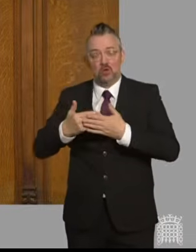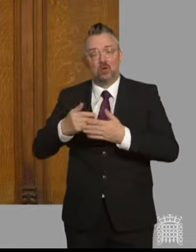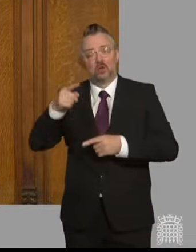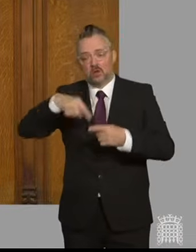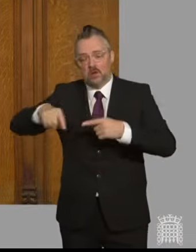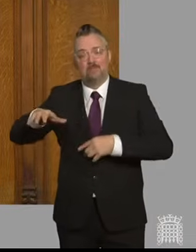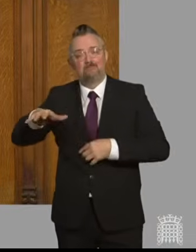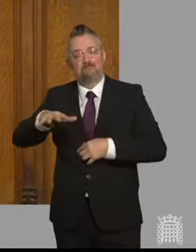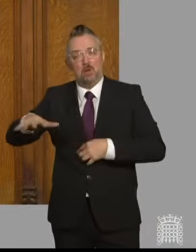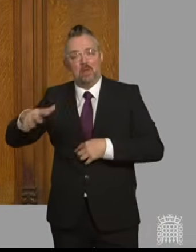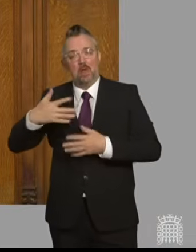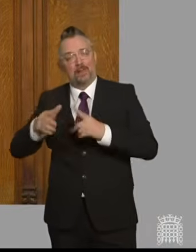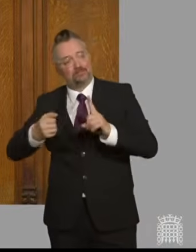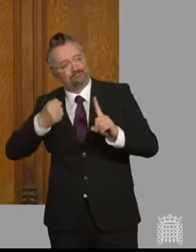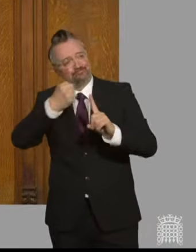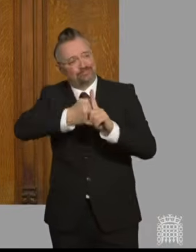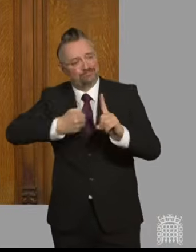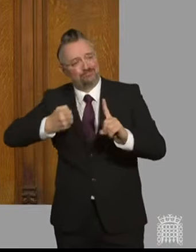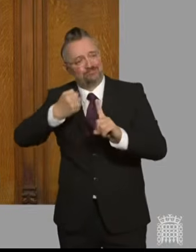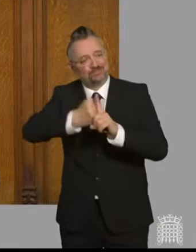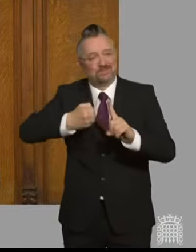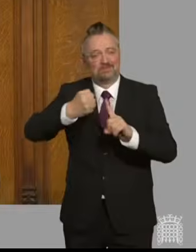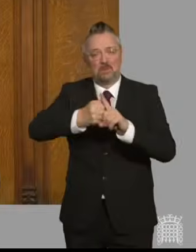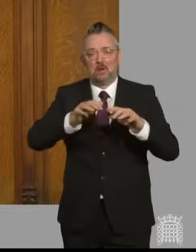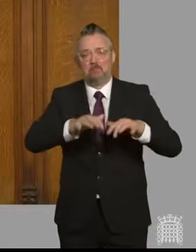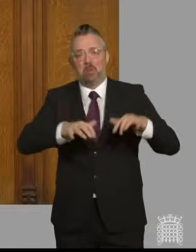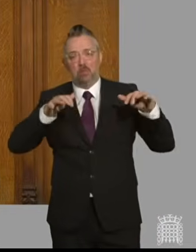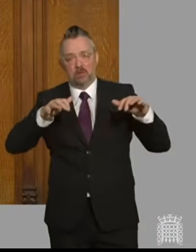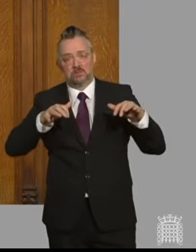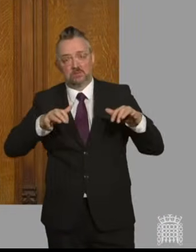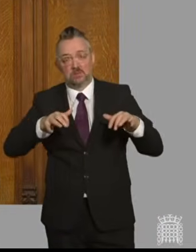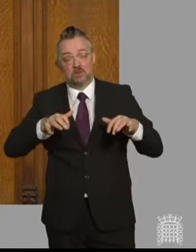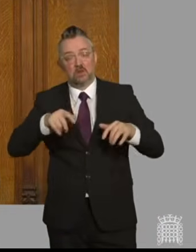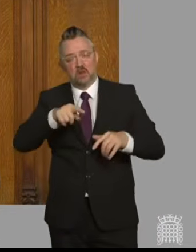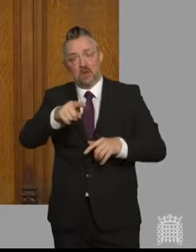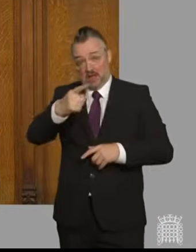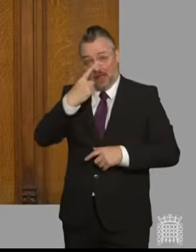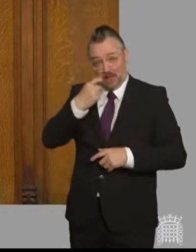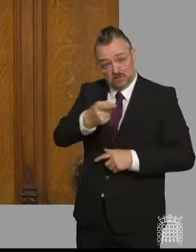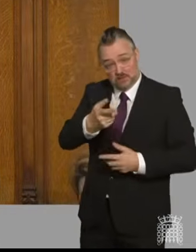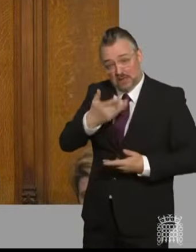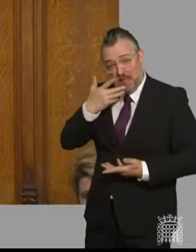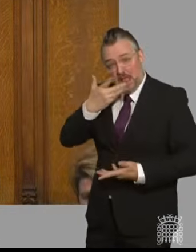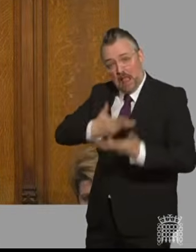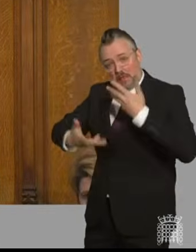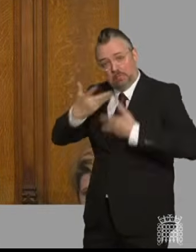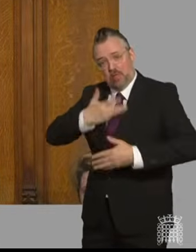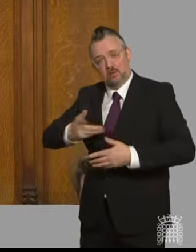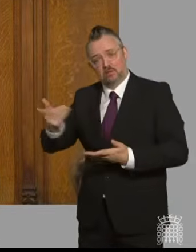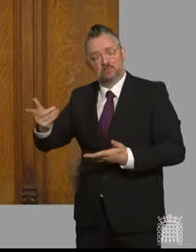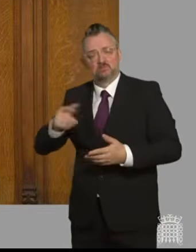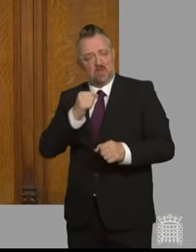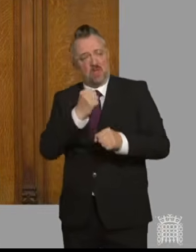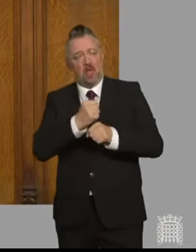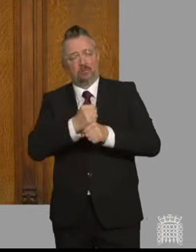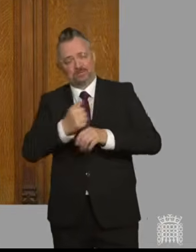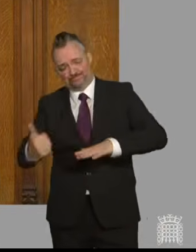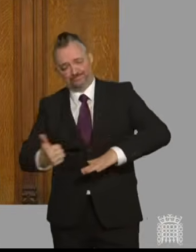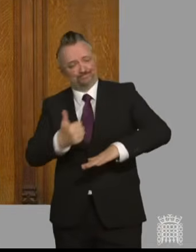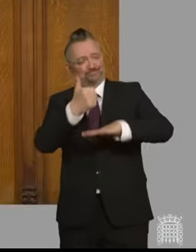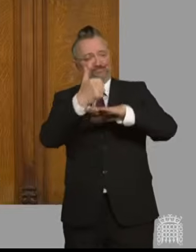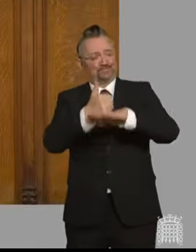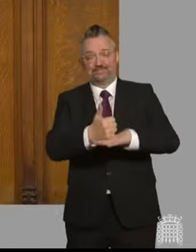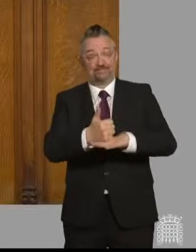to explain why his government has failed to implement any of those recommendations